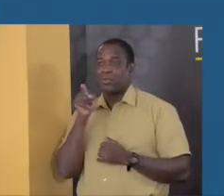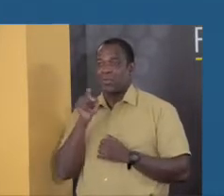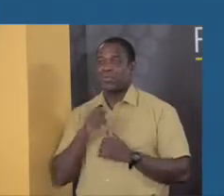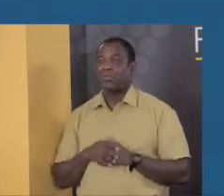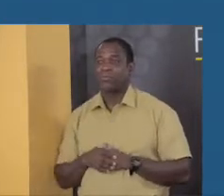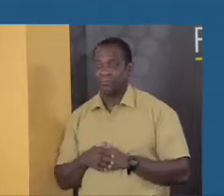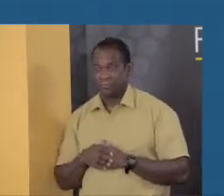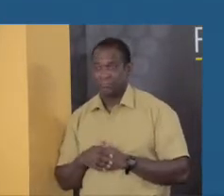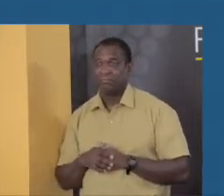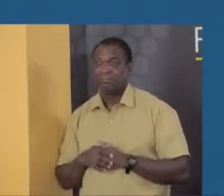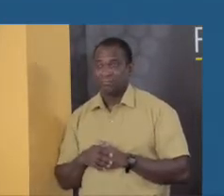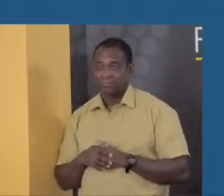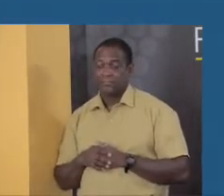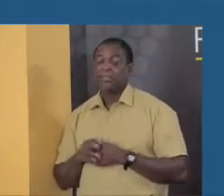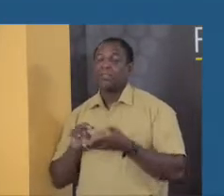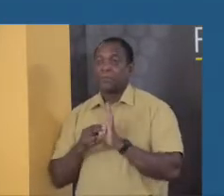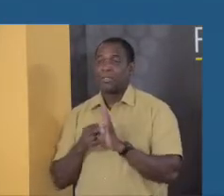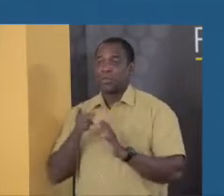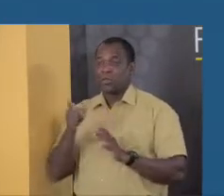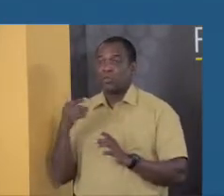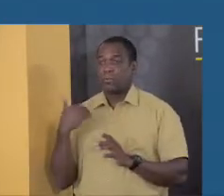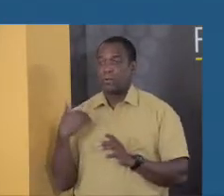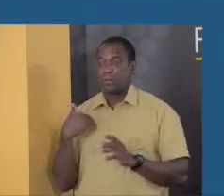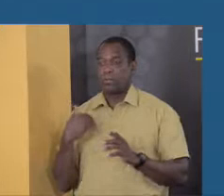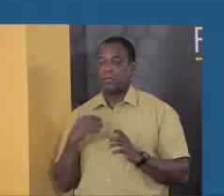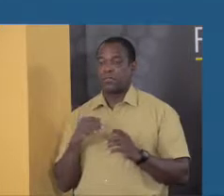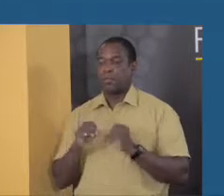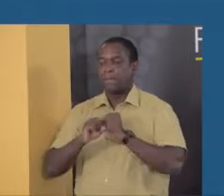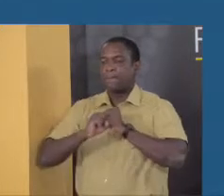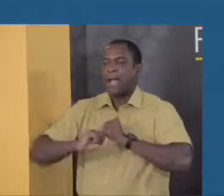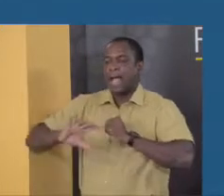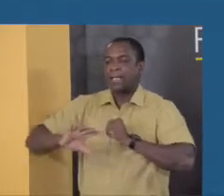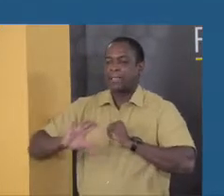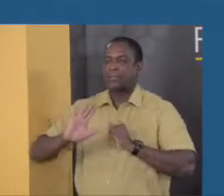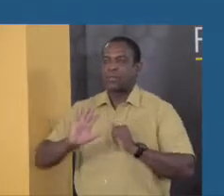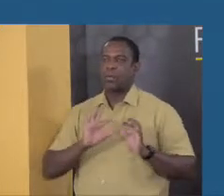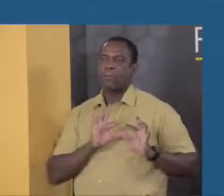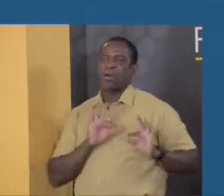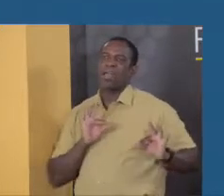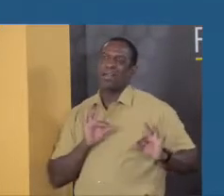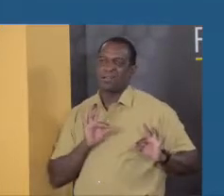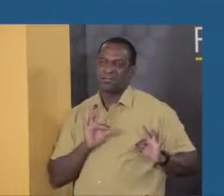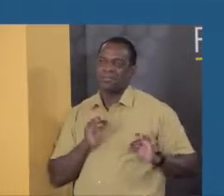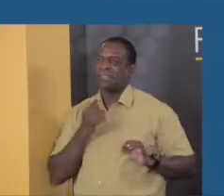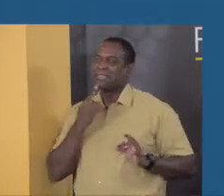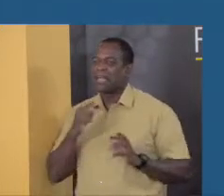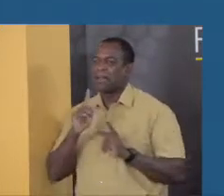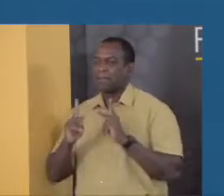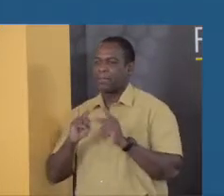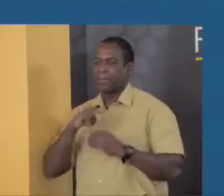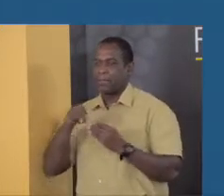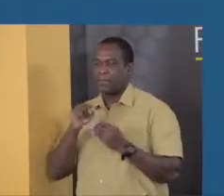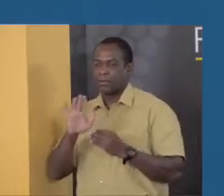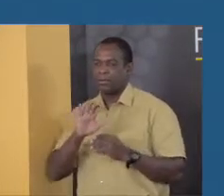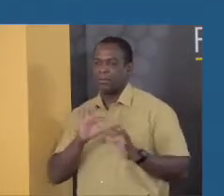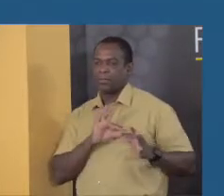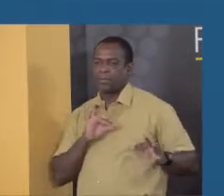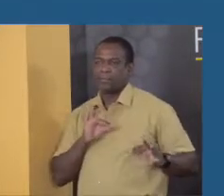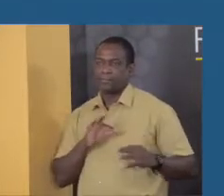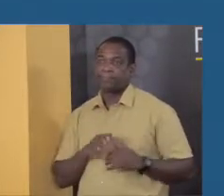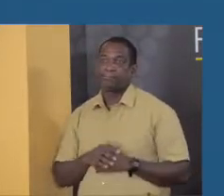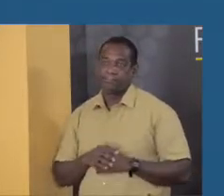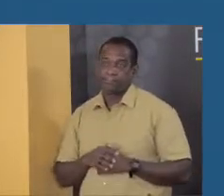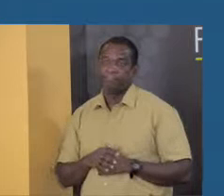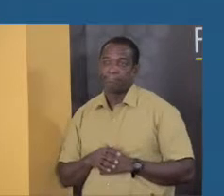facility, there will be consultation at the facility. The facility will engage